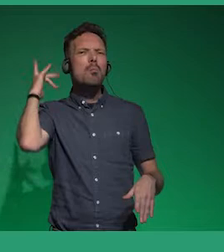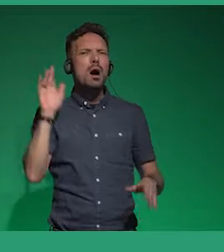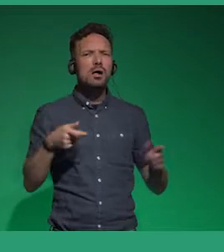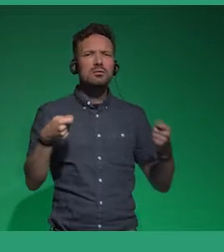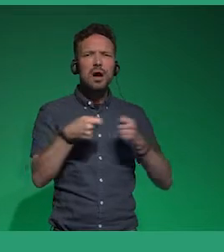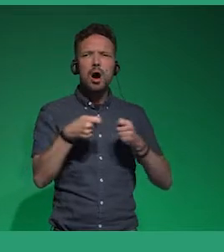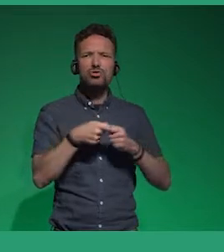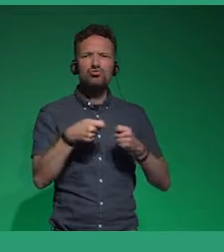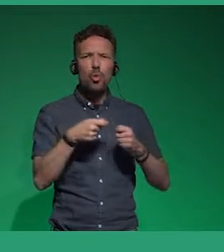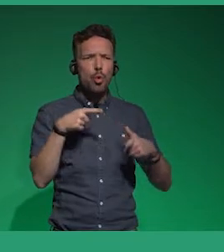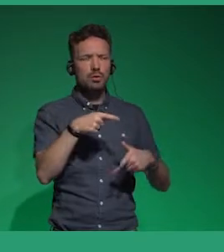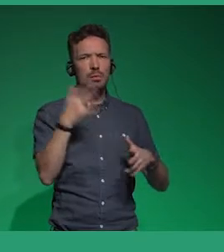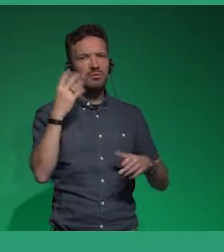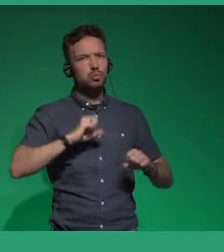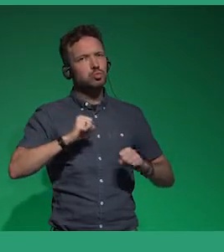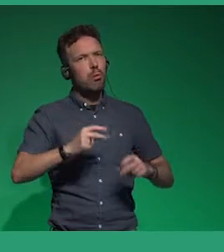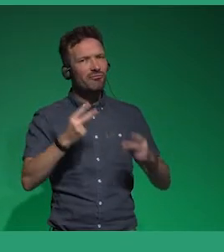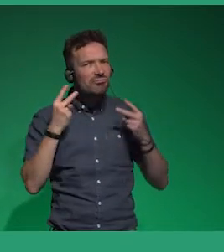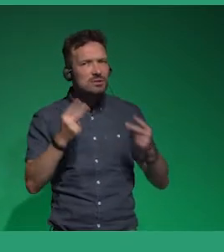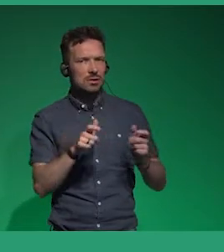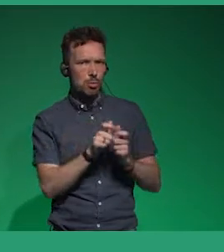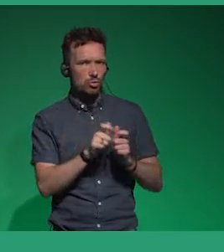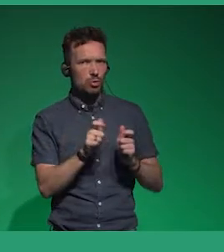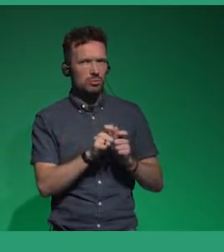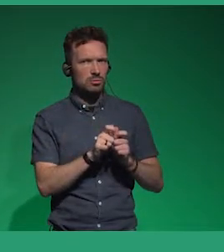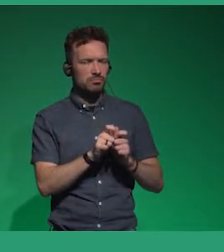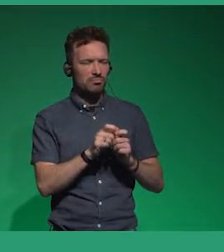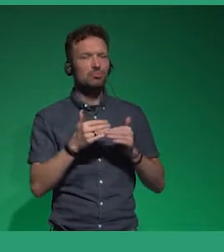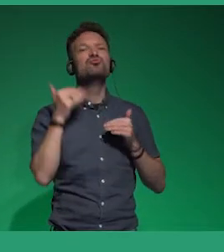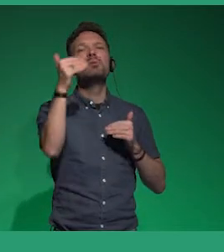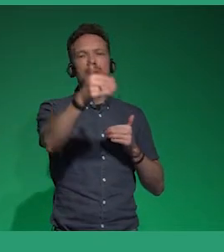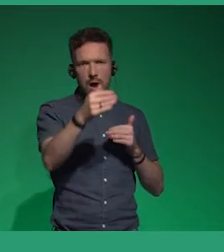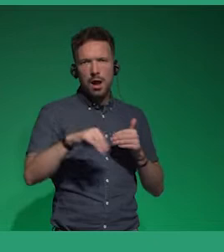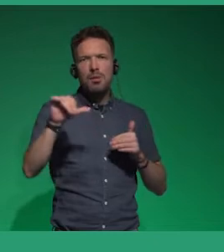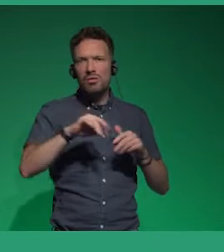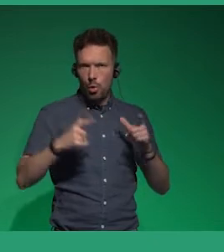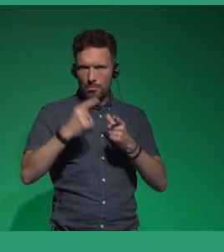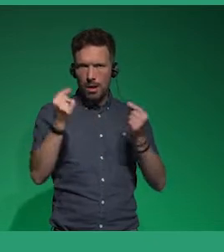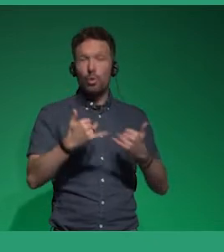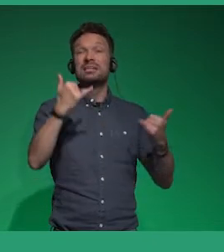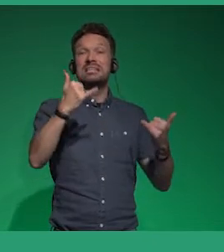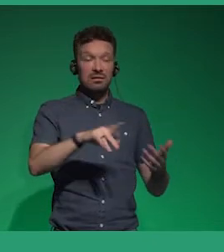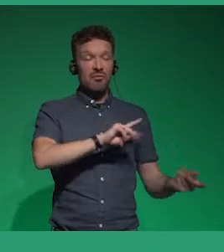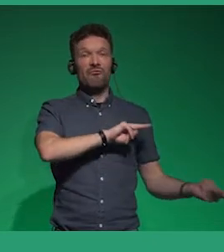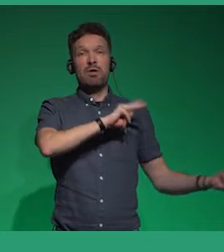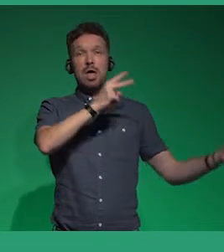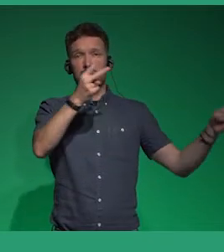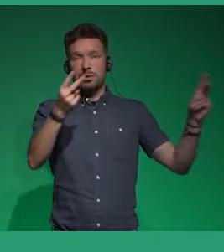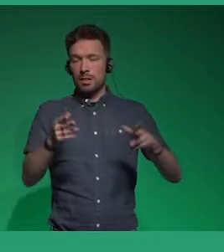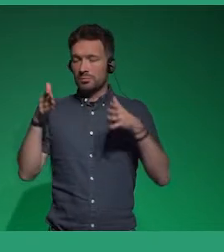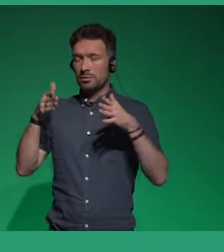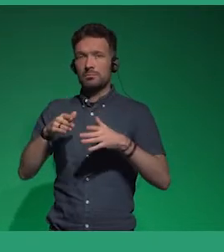and now many households switch from rubber to oil palm. There's also other households who take up cash crops, so